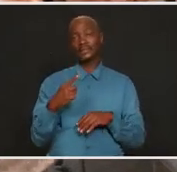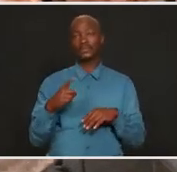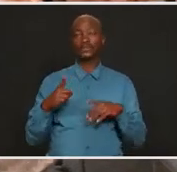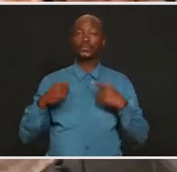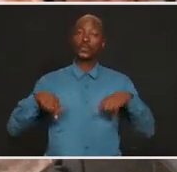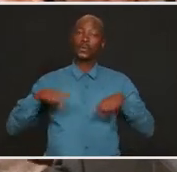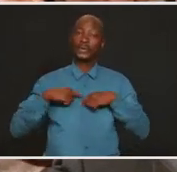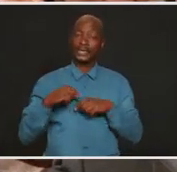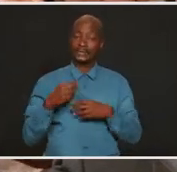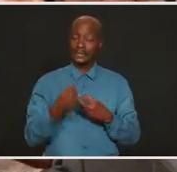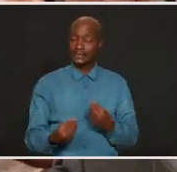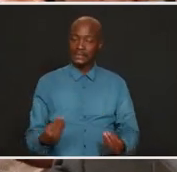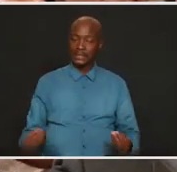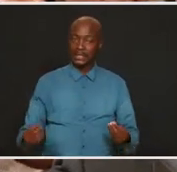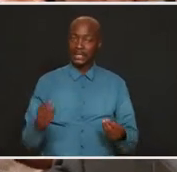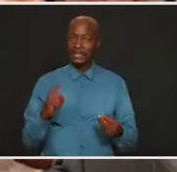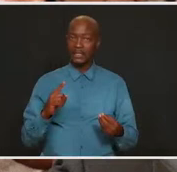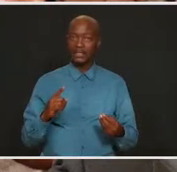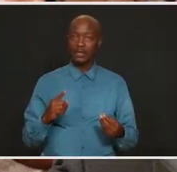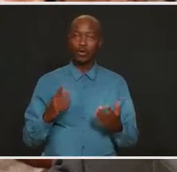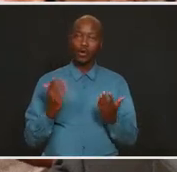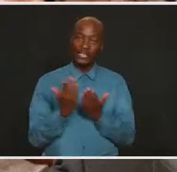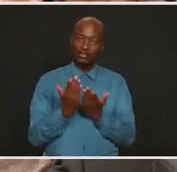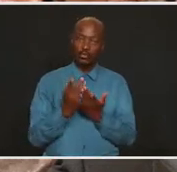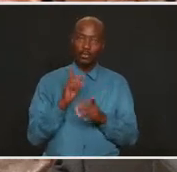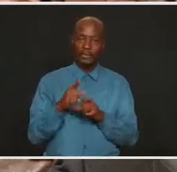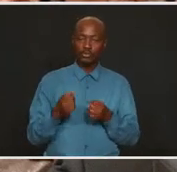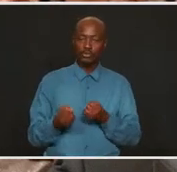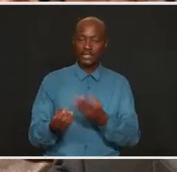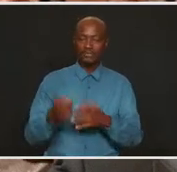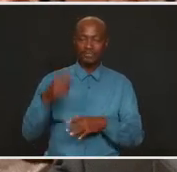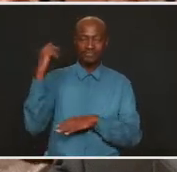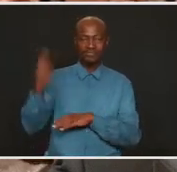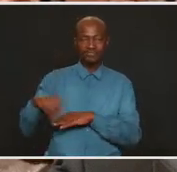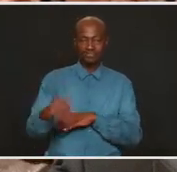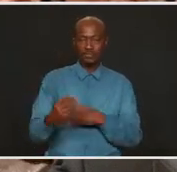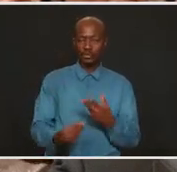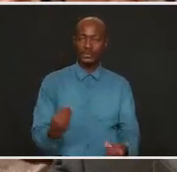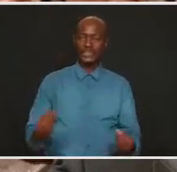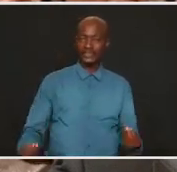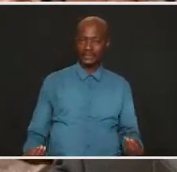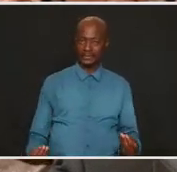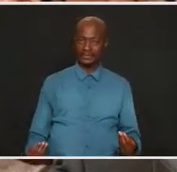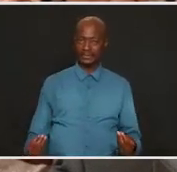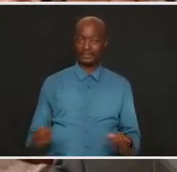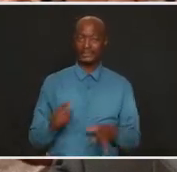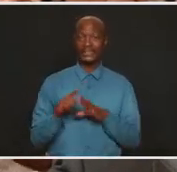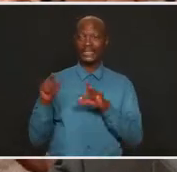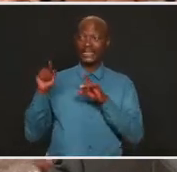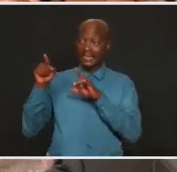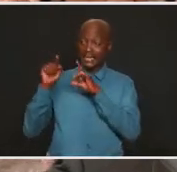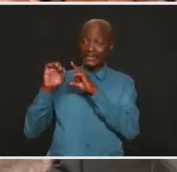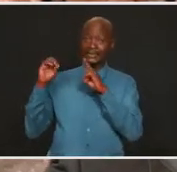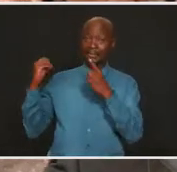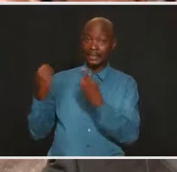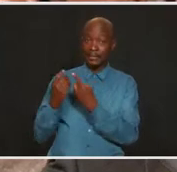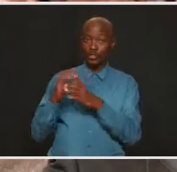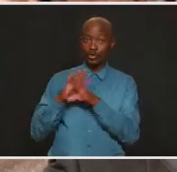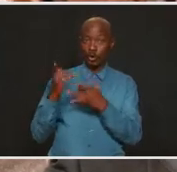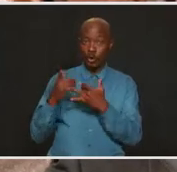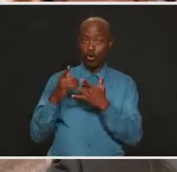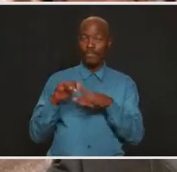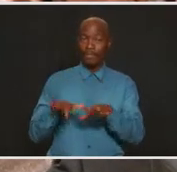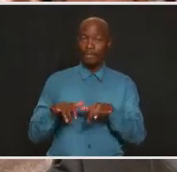are saying that children must not or the school must not administer corporal punishment there's the department or the